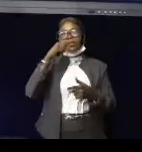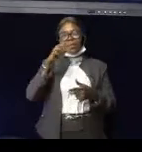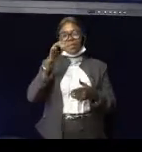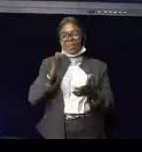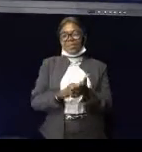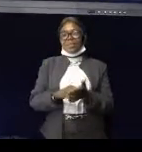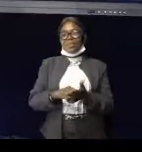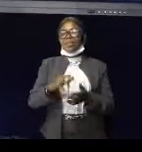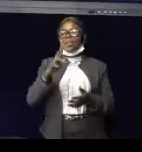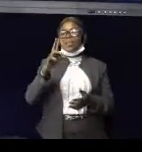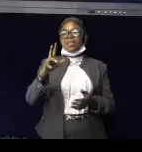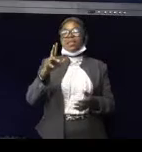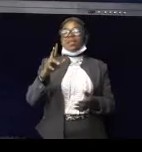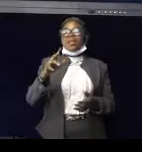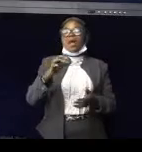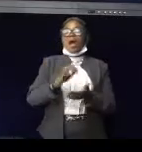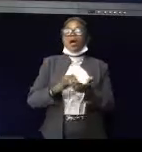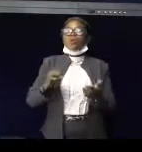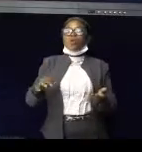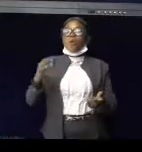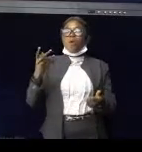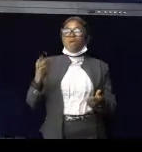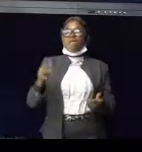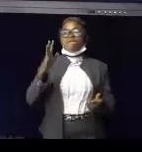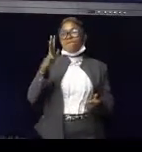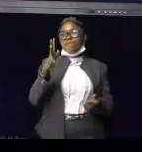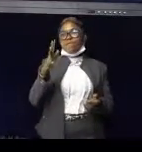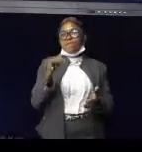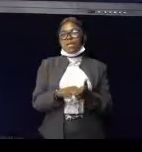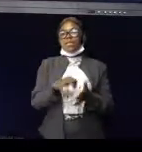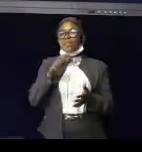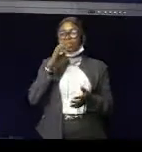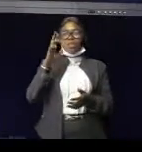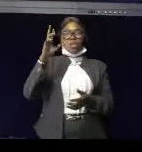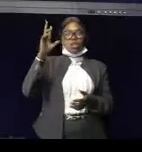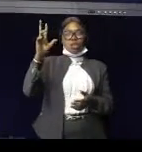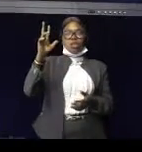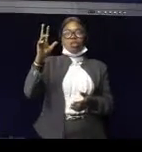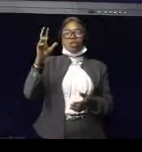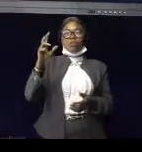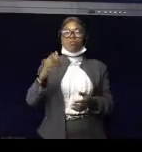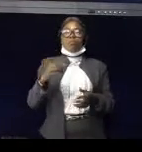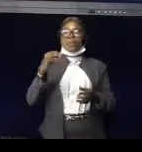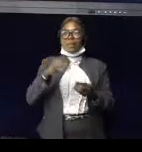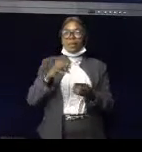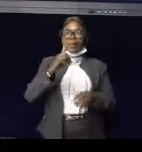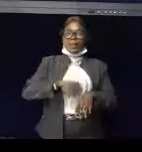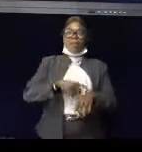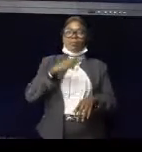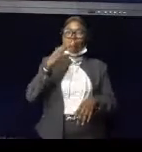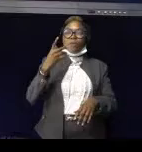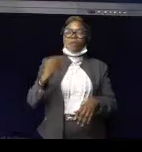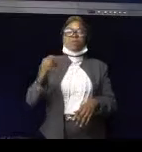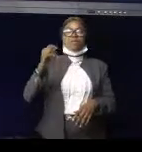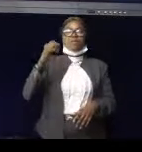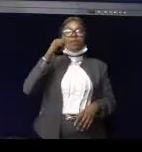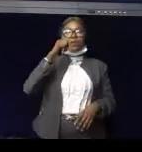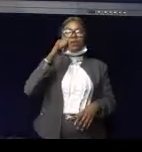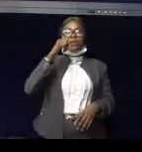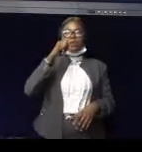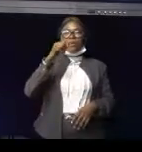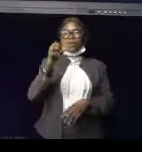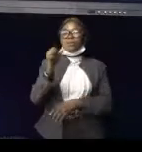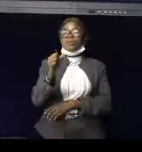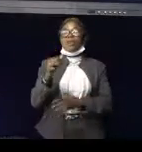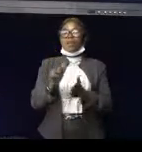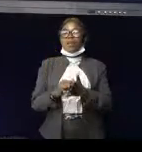3 out of a possible 5. And that is 3/5 of the girls. But I'm sure you got that right.